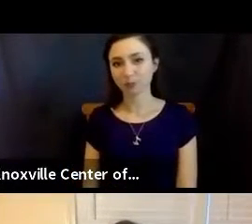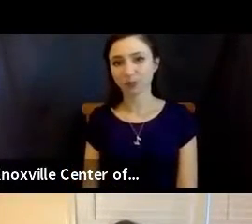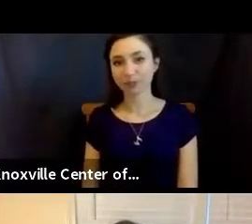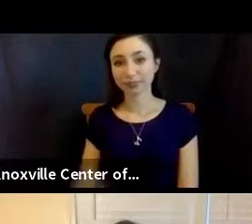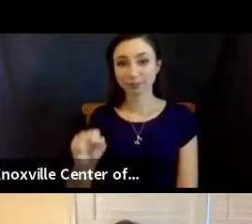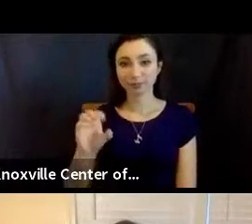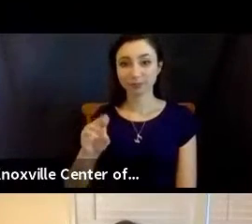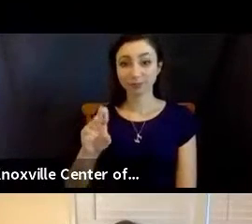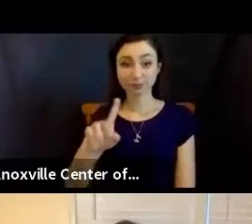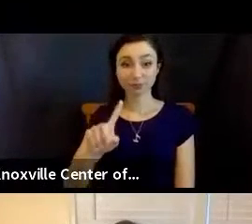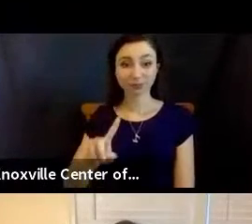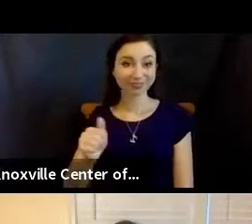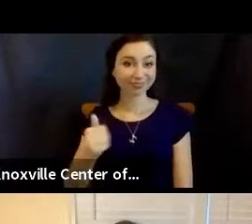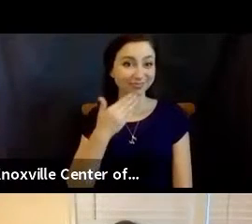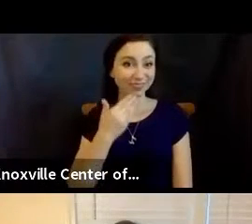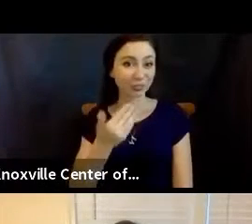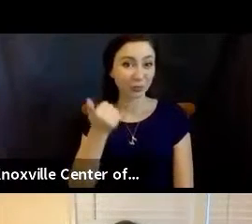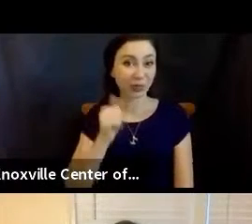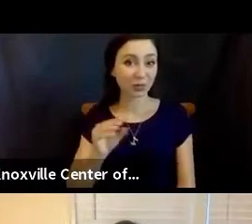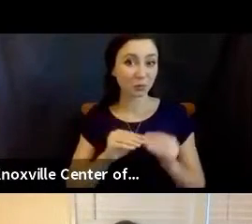Thanks. Any other comments, questions?